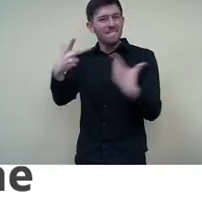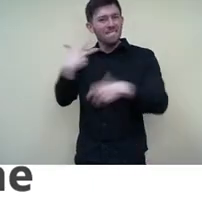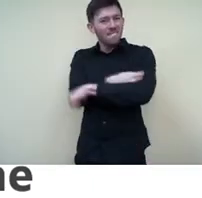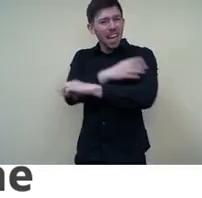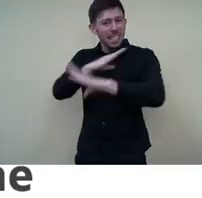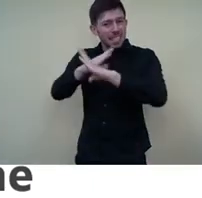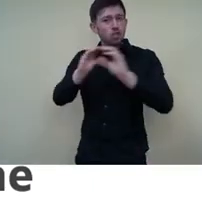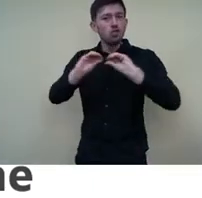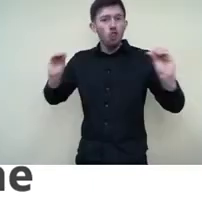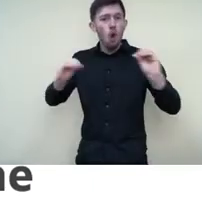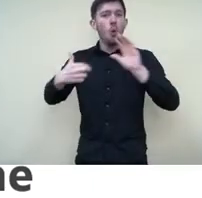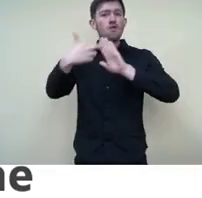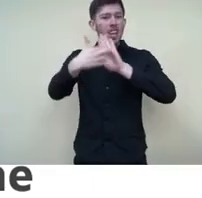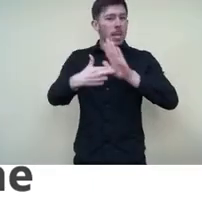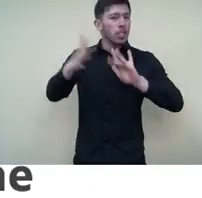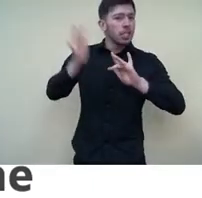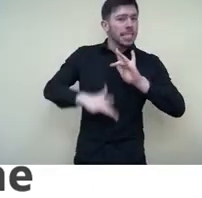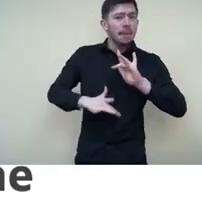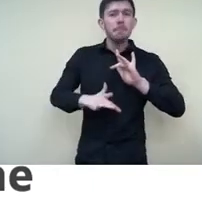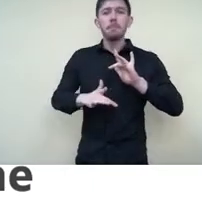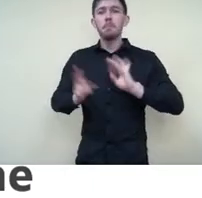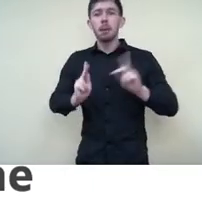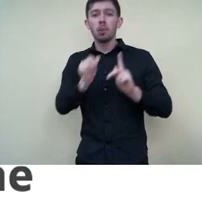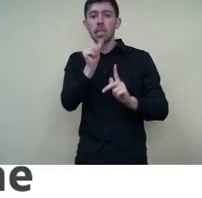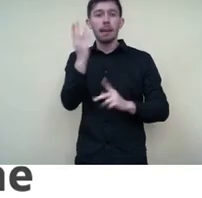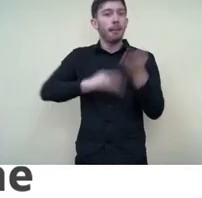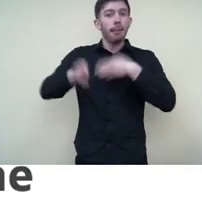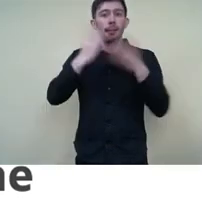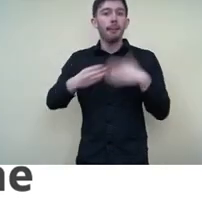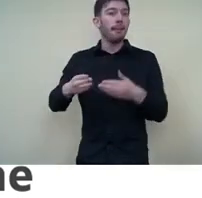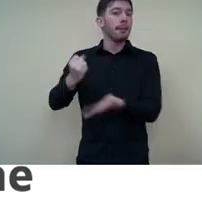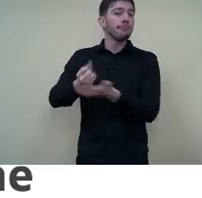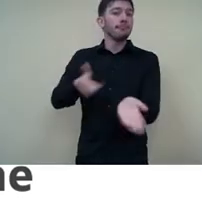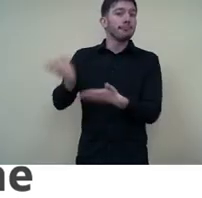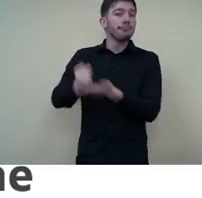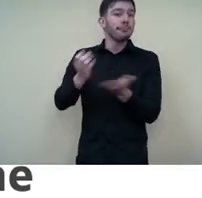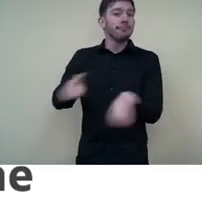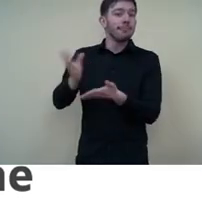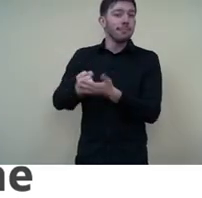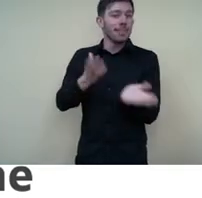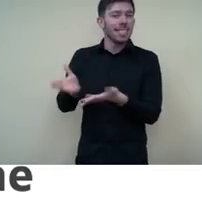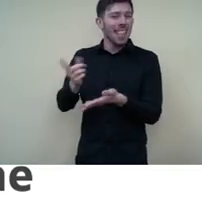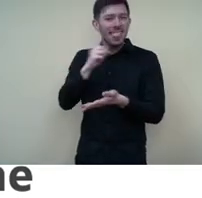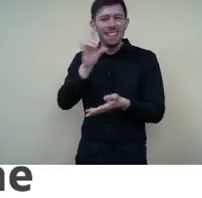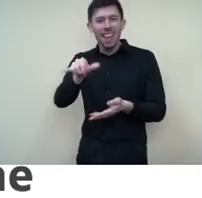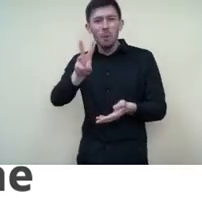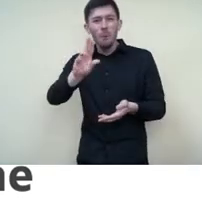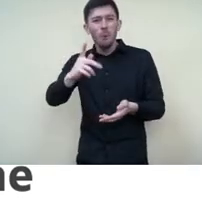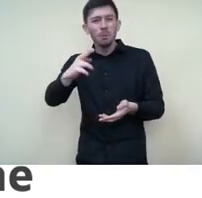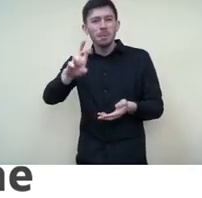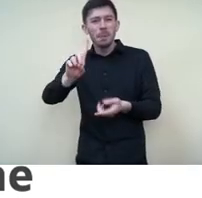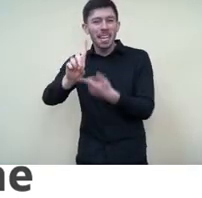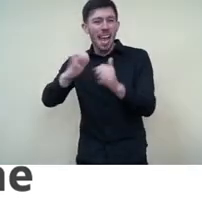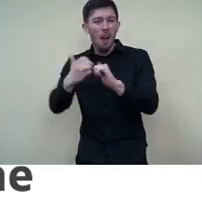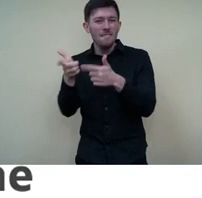no regulations were skipped, corners weren't cut? All of these things you have to ask when you think about the term warp speed. How is it so